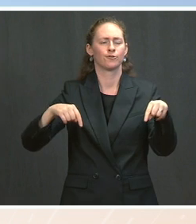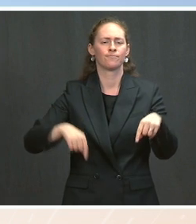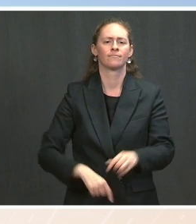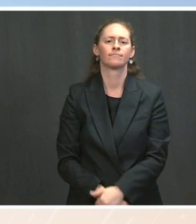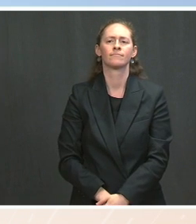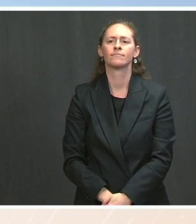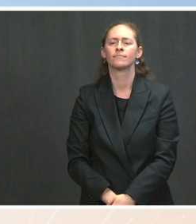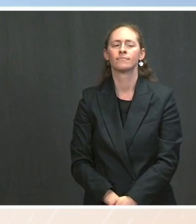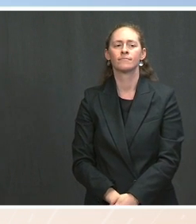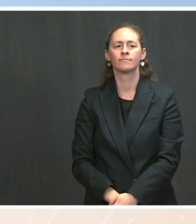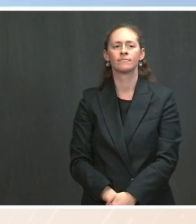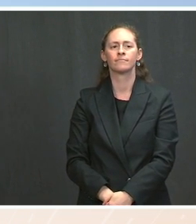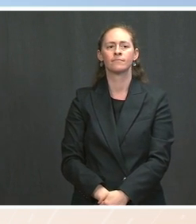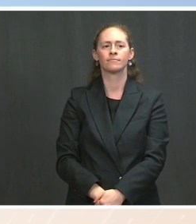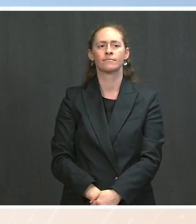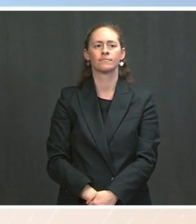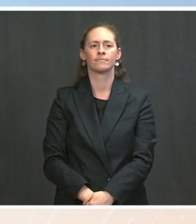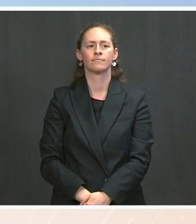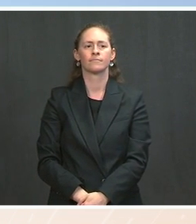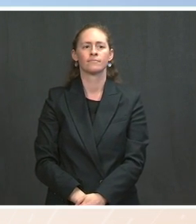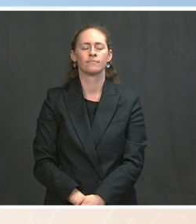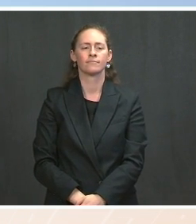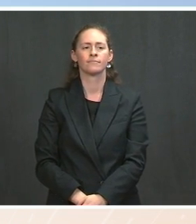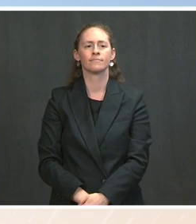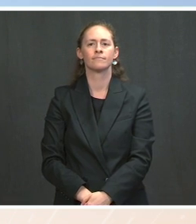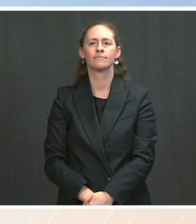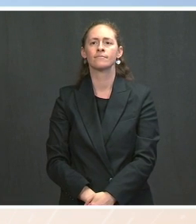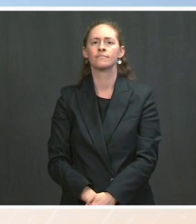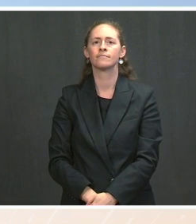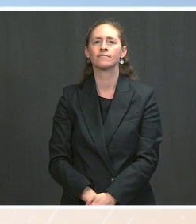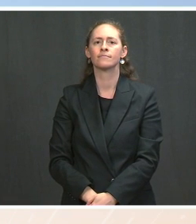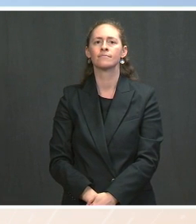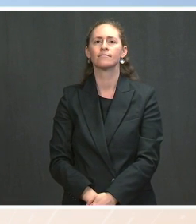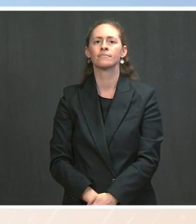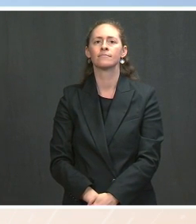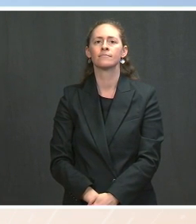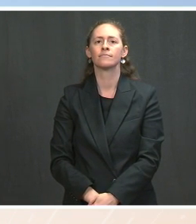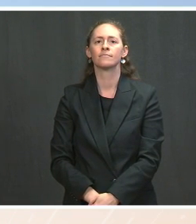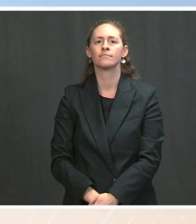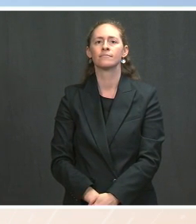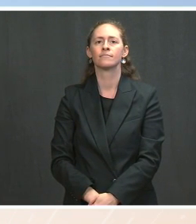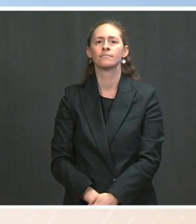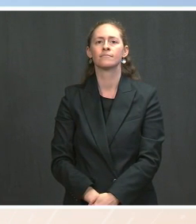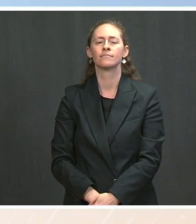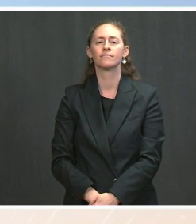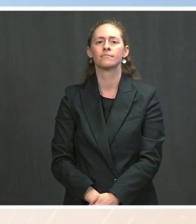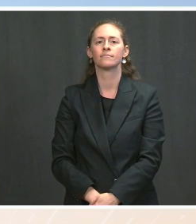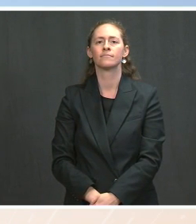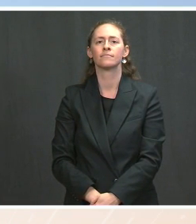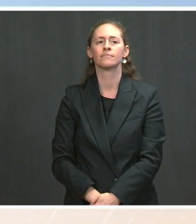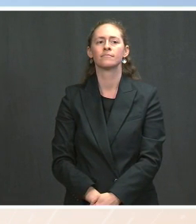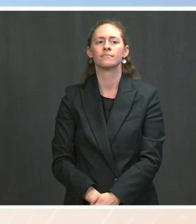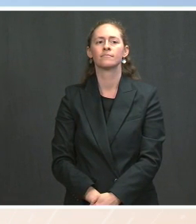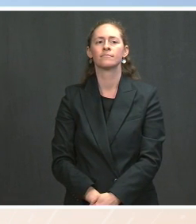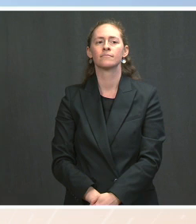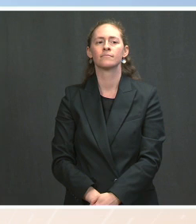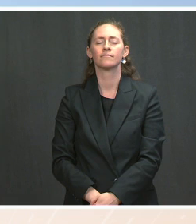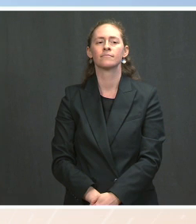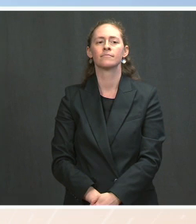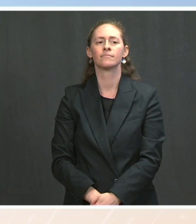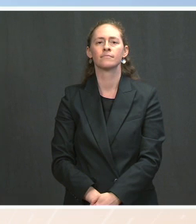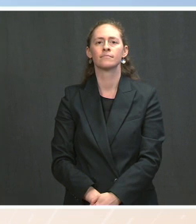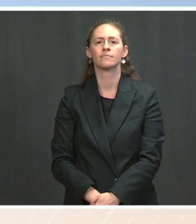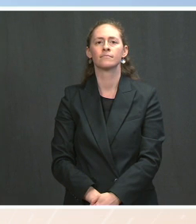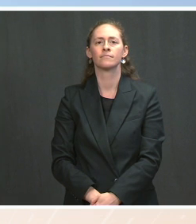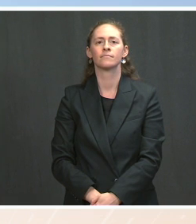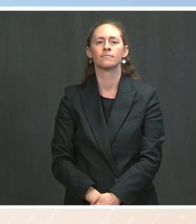South Korea to stand up to China's aggression. But as you know, South Korea and China, they're heavily dependent on South